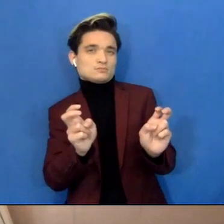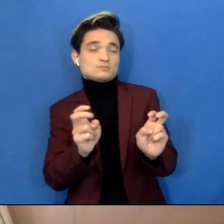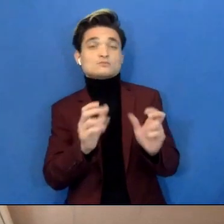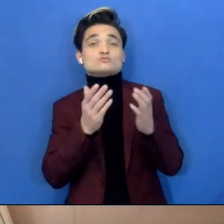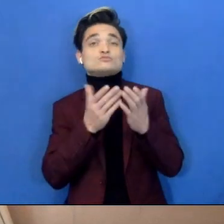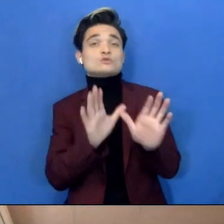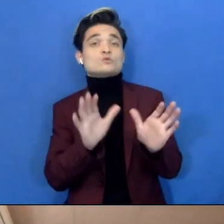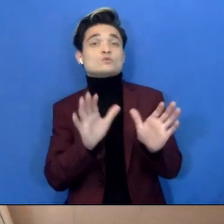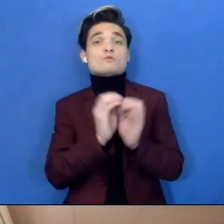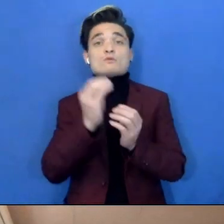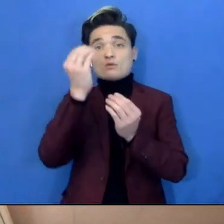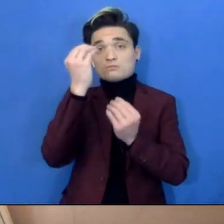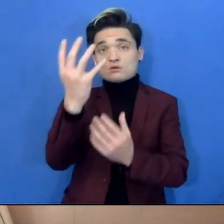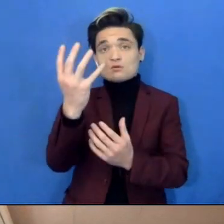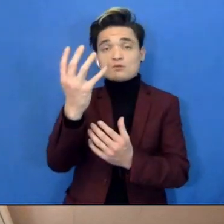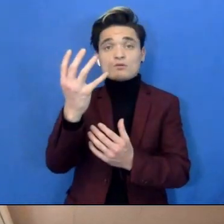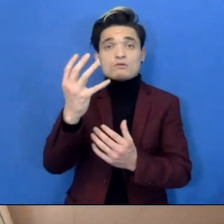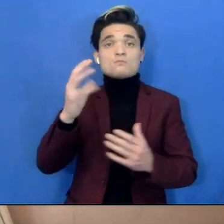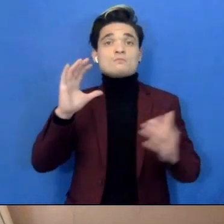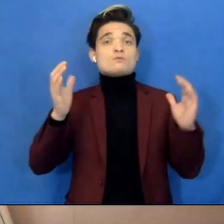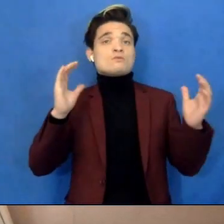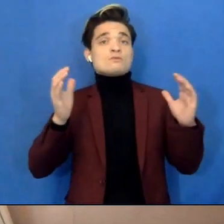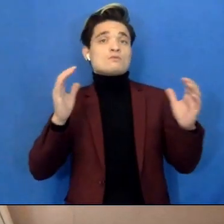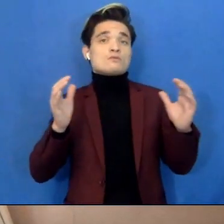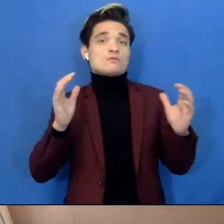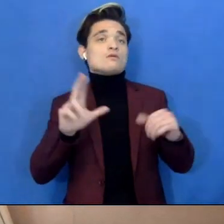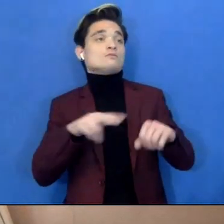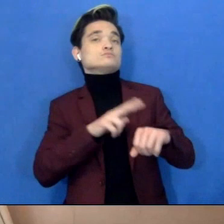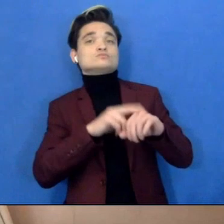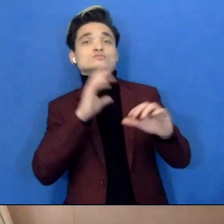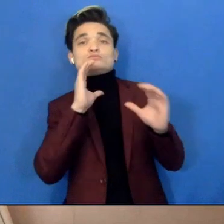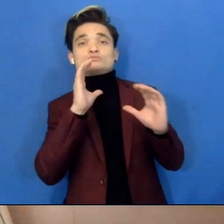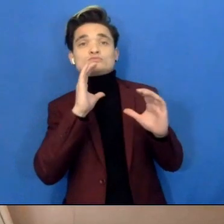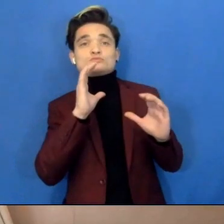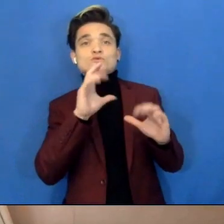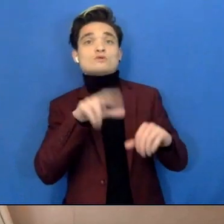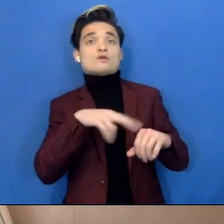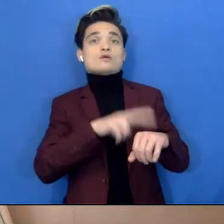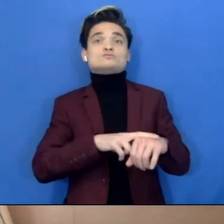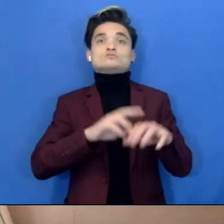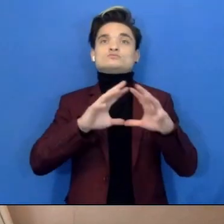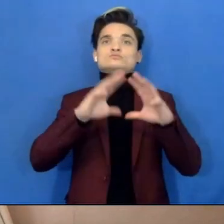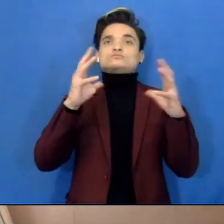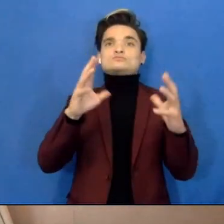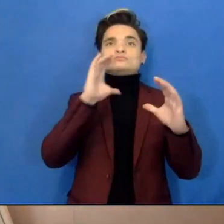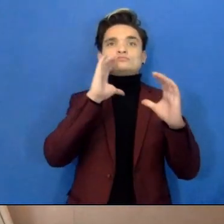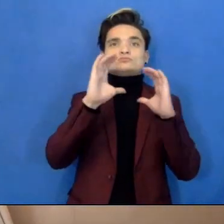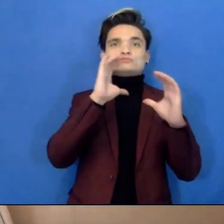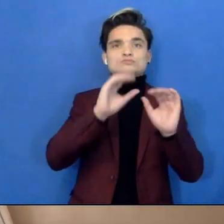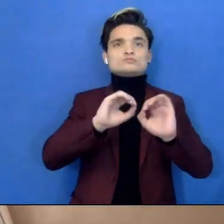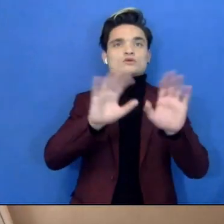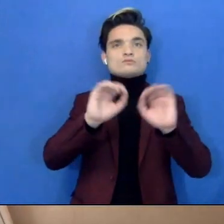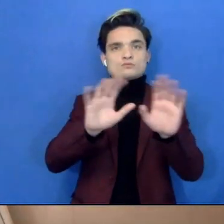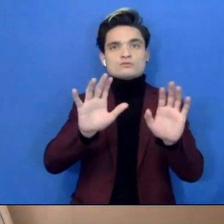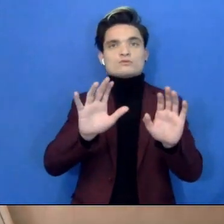conversation. Natural conversation, you have lots of repetition, you have overlaps, you need to clarify things. So you say it again, you have